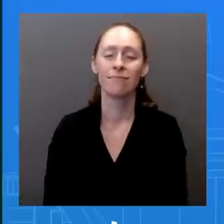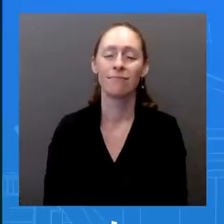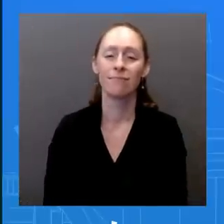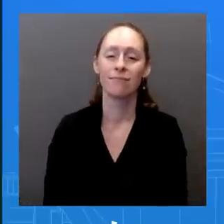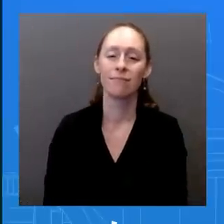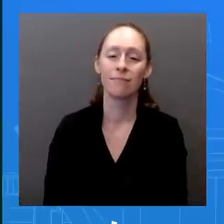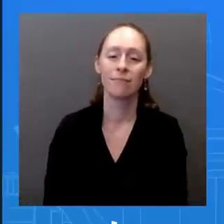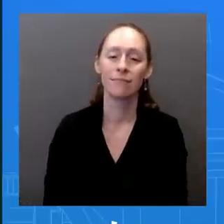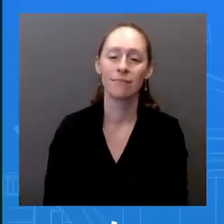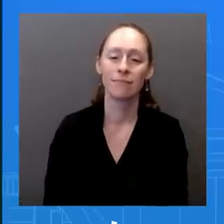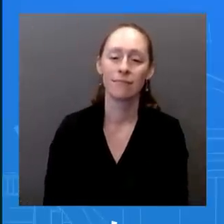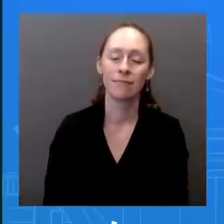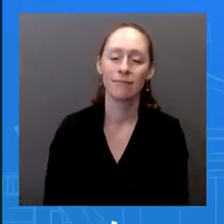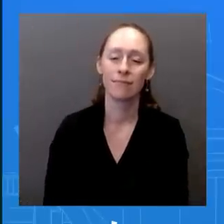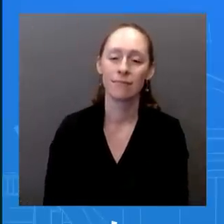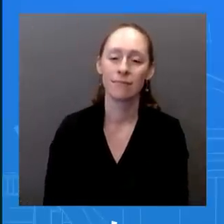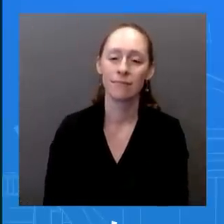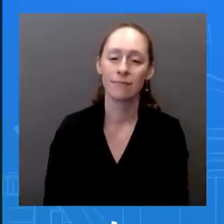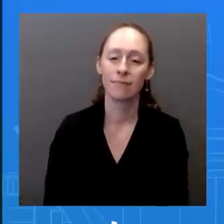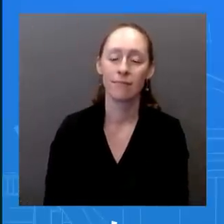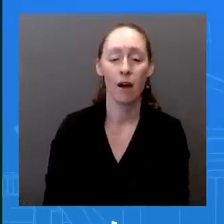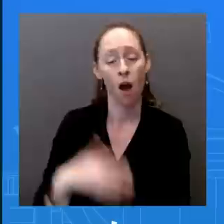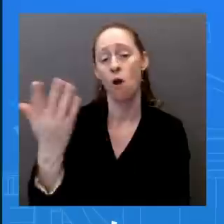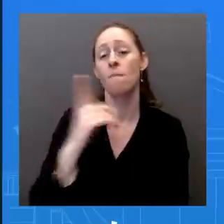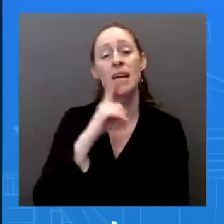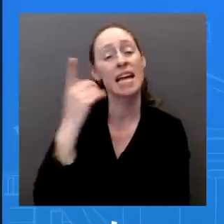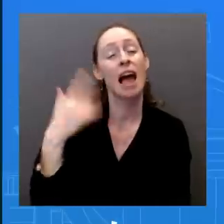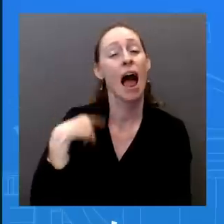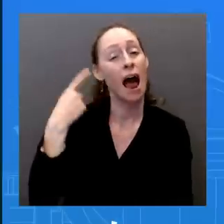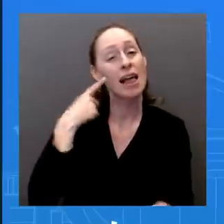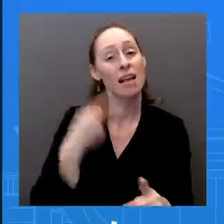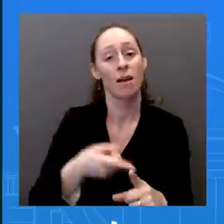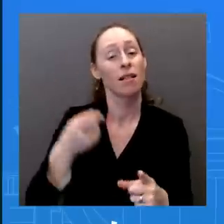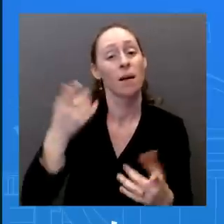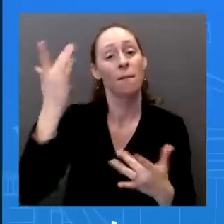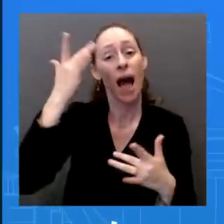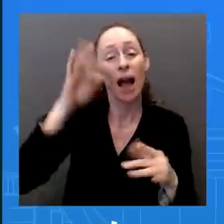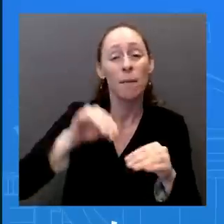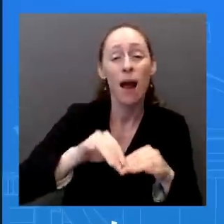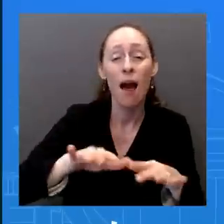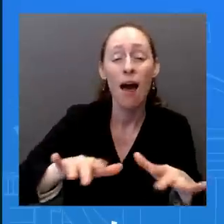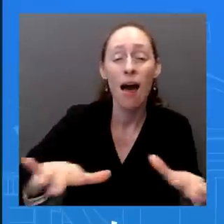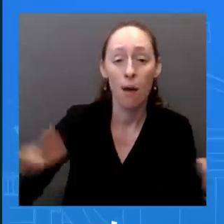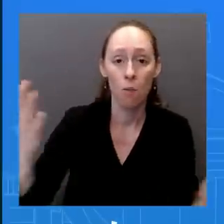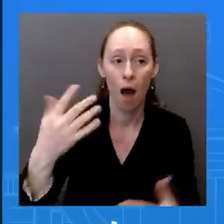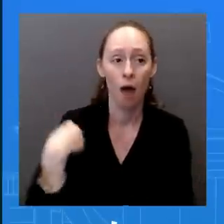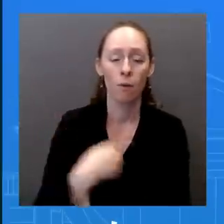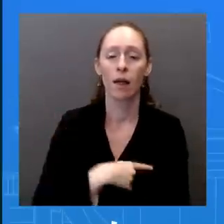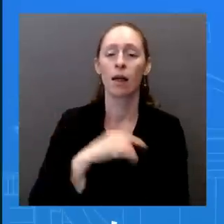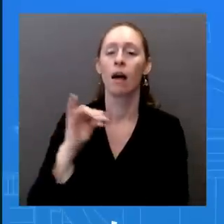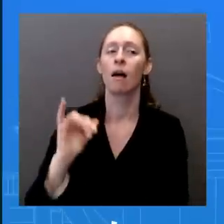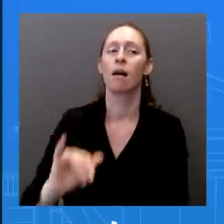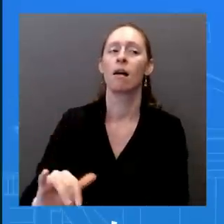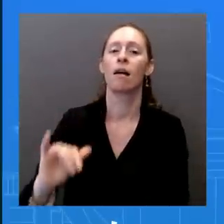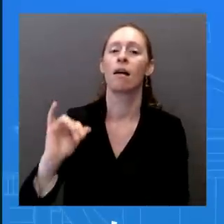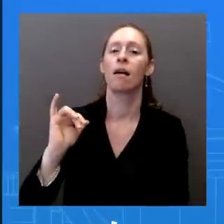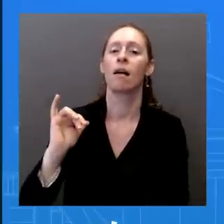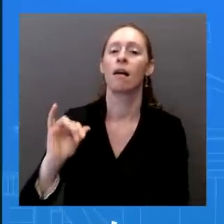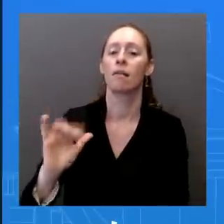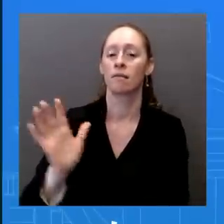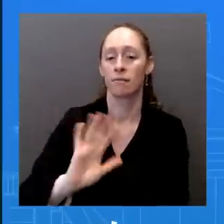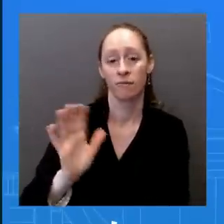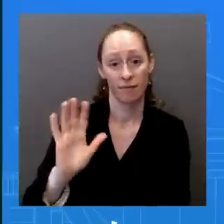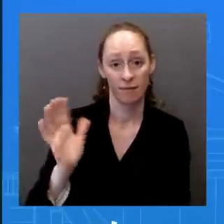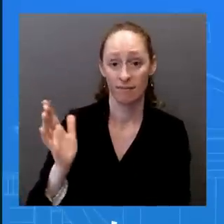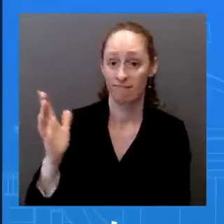of us is that we darn well better be much better prepared for the next one. And that means having a financing facility that the U.S. helped stand